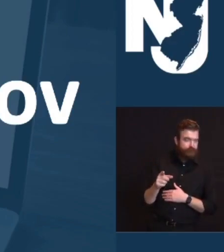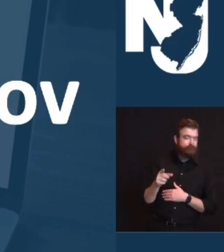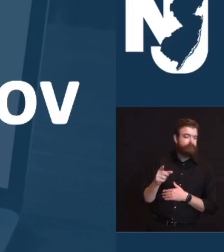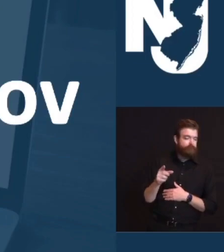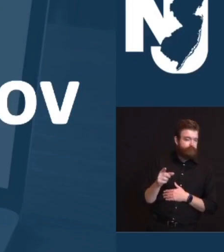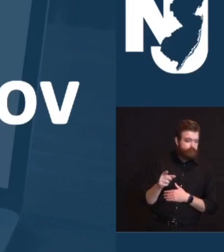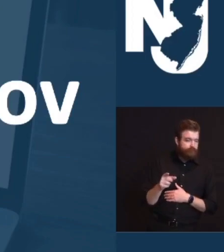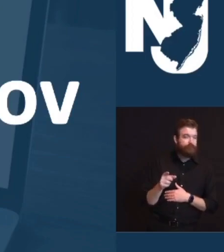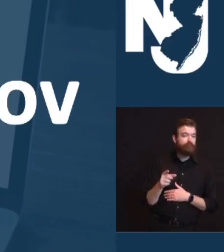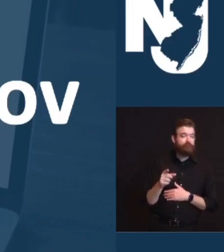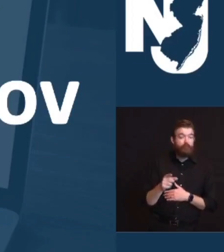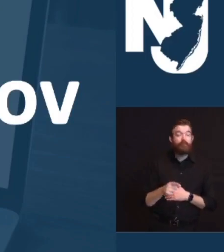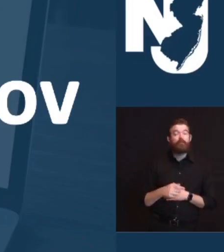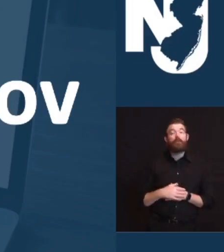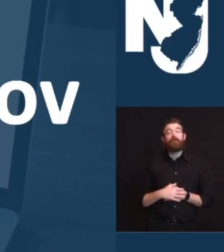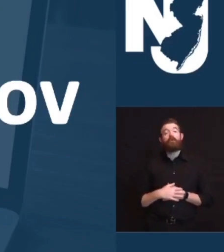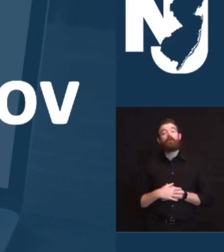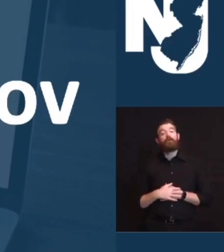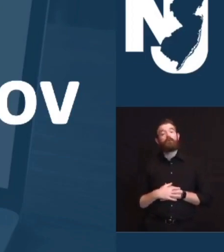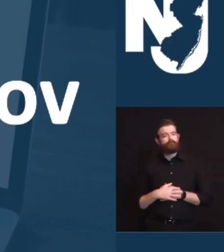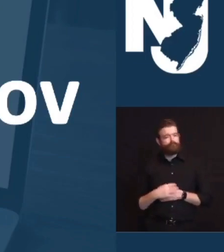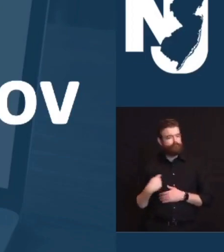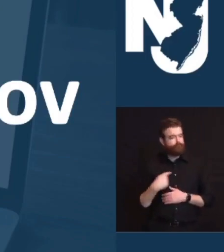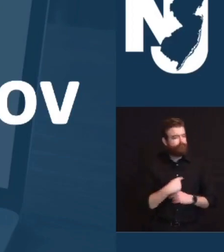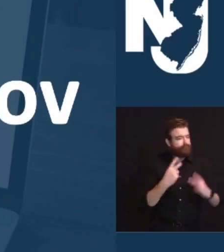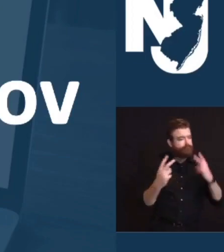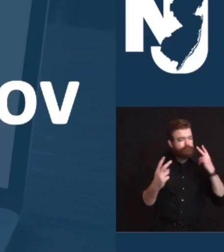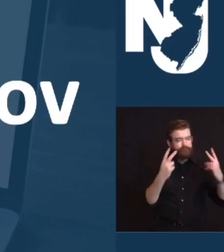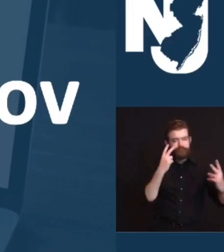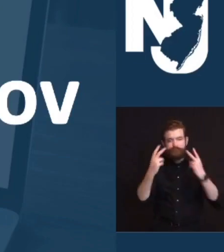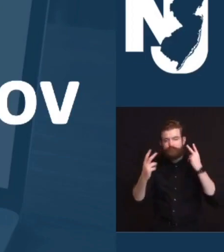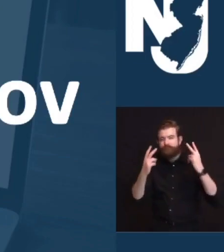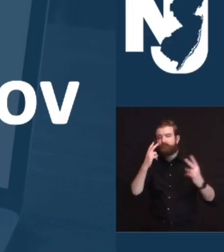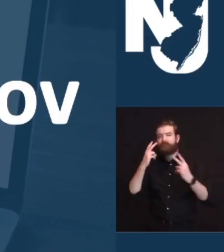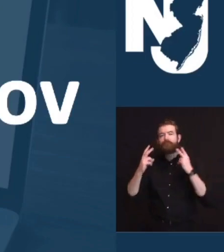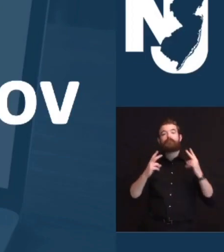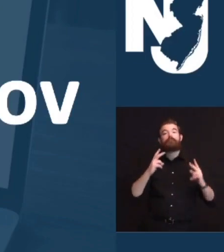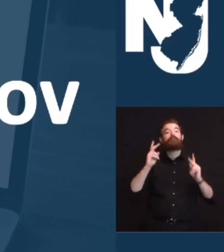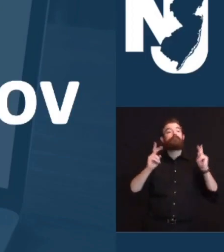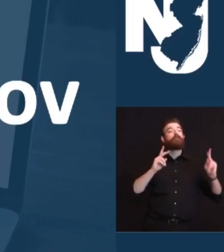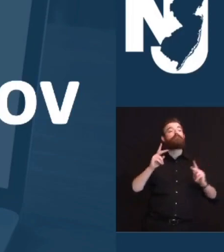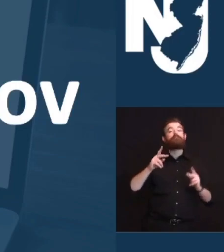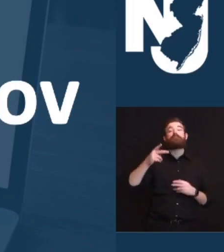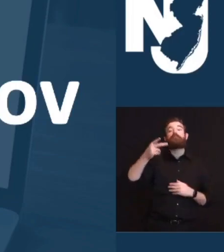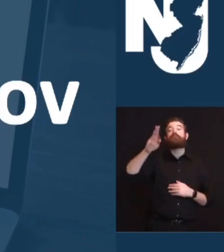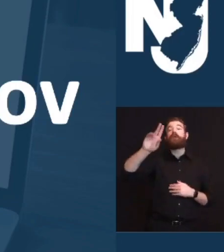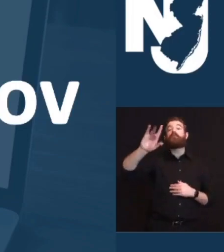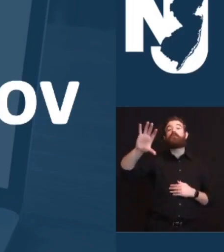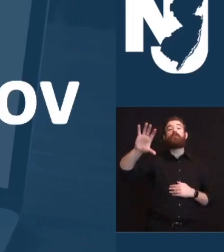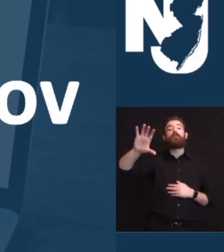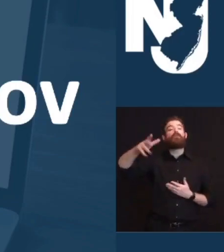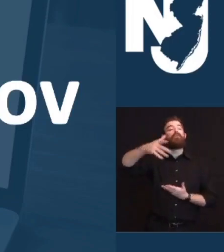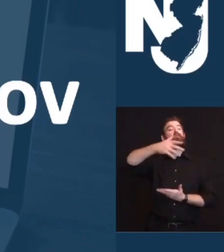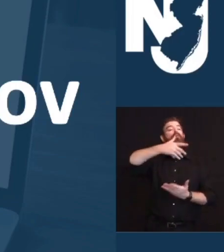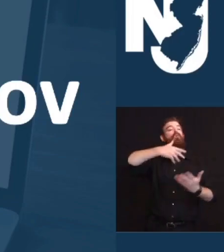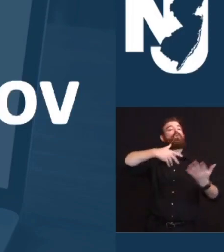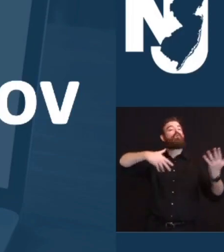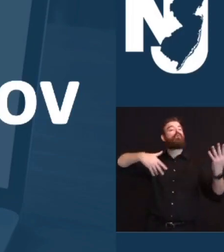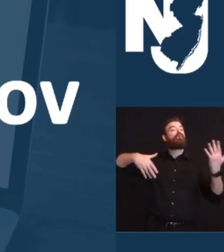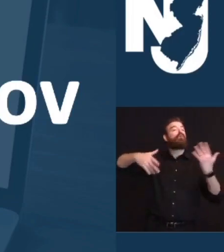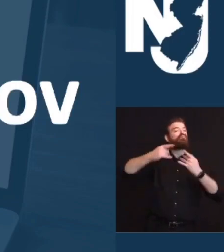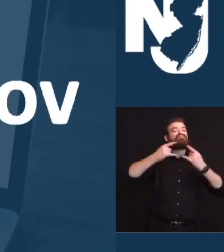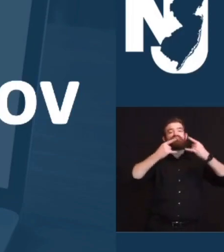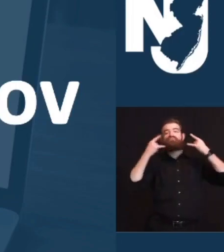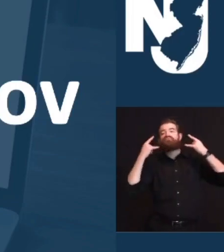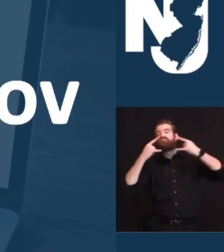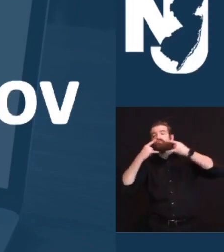we are seeing more people being vigilant in public, as he calls it the public square, it is when you let your guard down in your own home